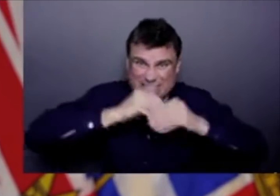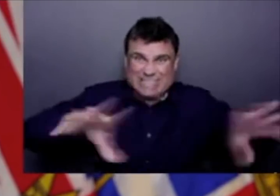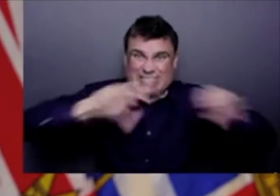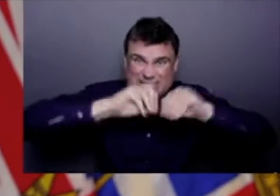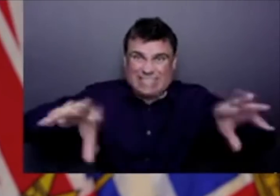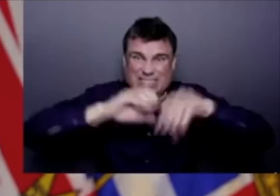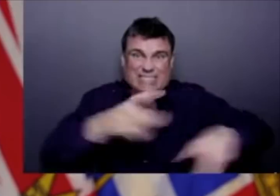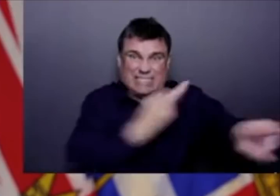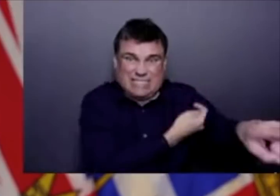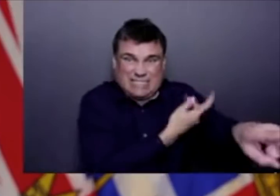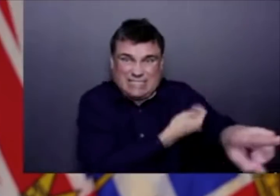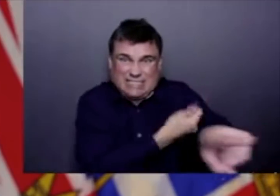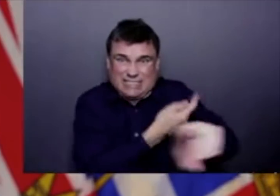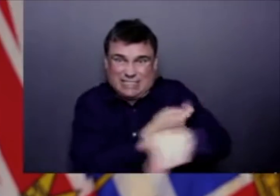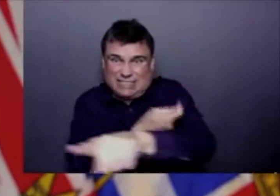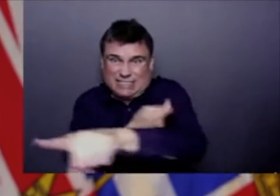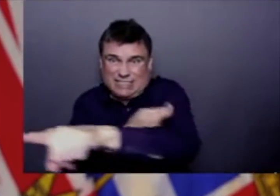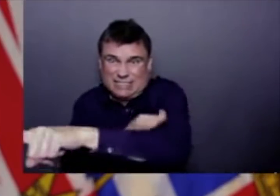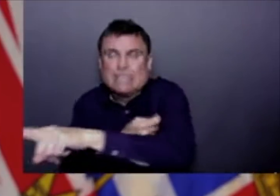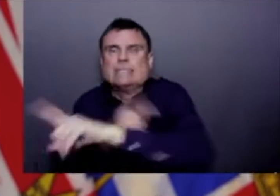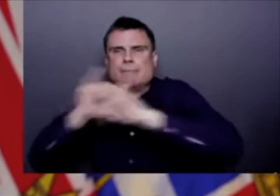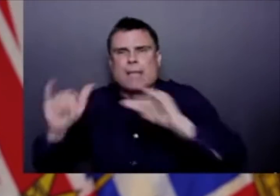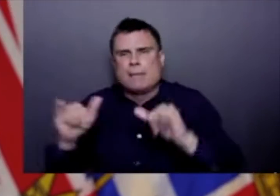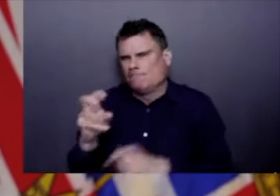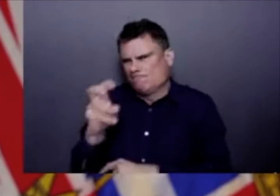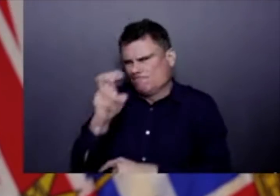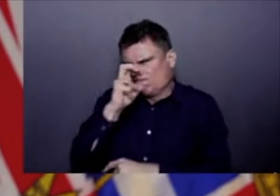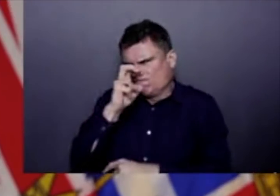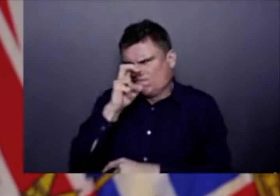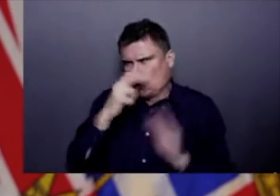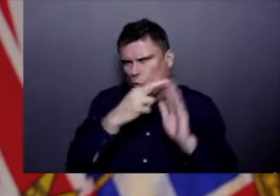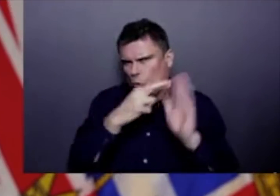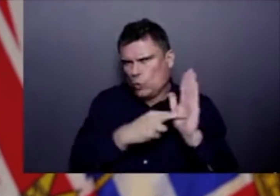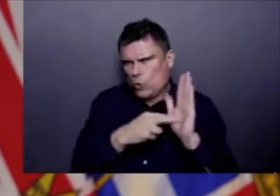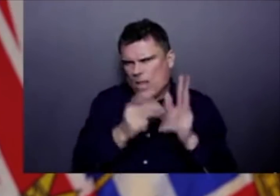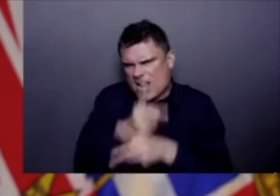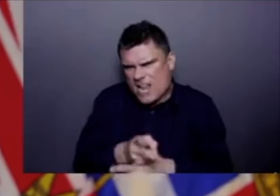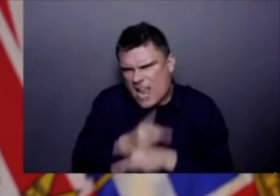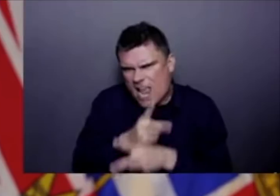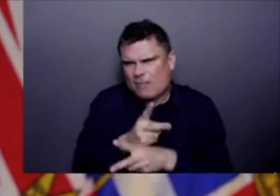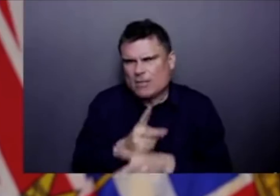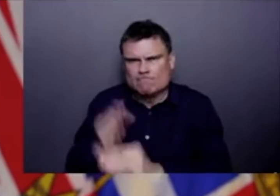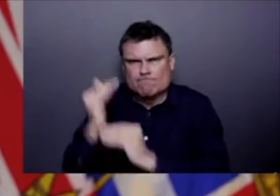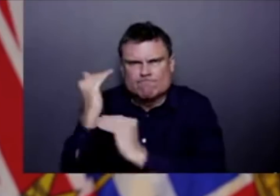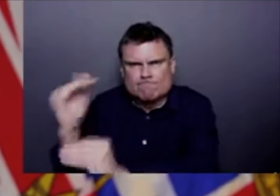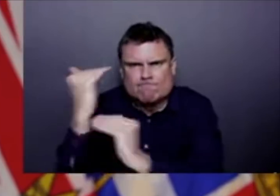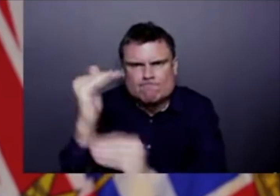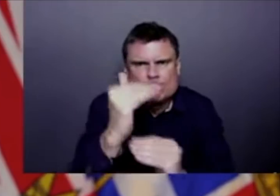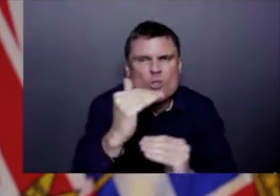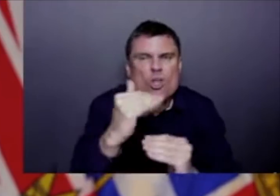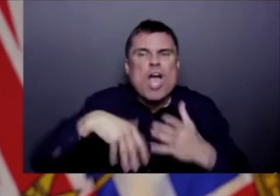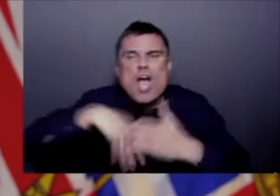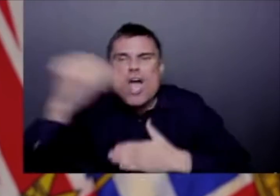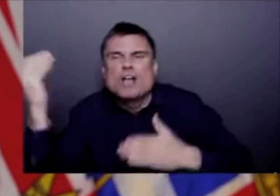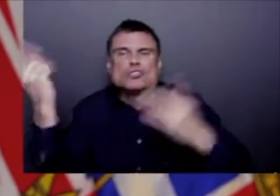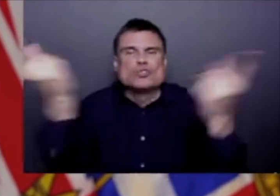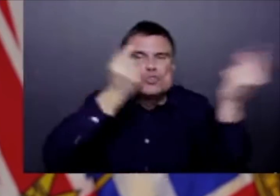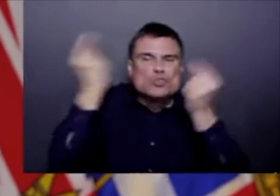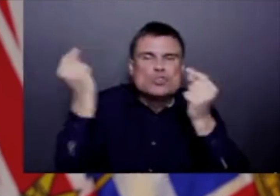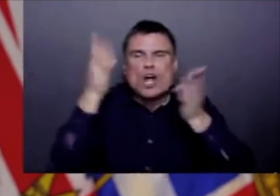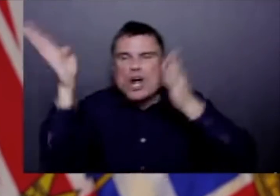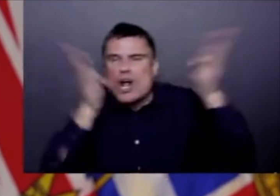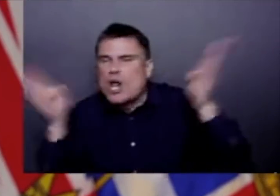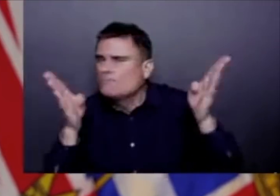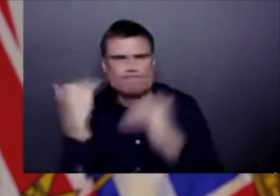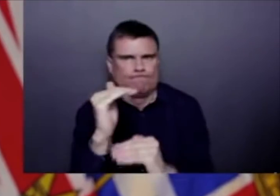restart plan, which was designed for last summer when we didn't have vaccine in the mix, will need to be rethought. But right now, we're